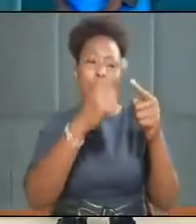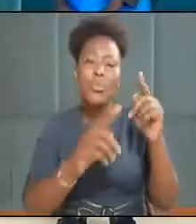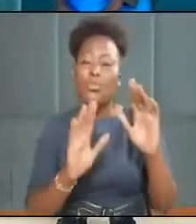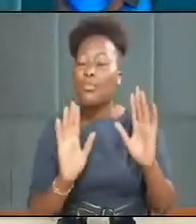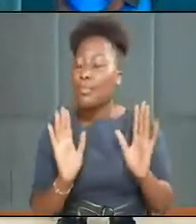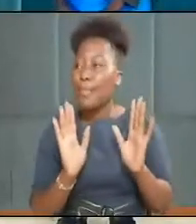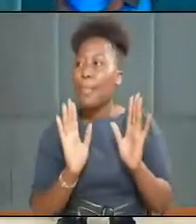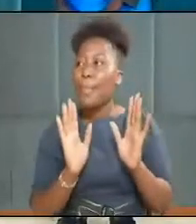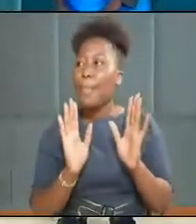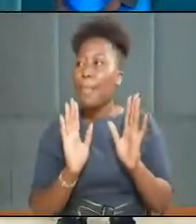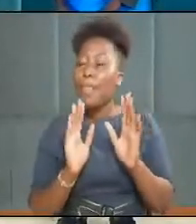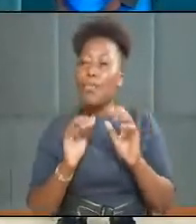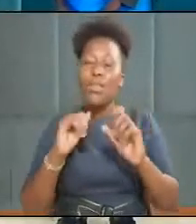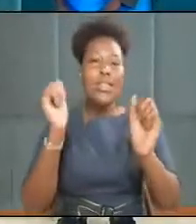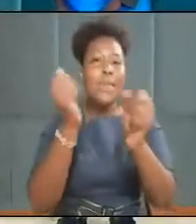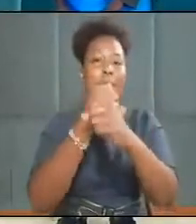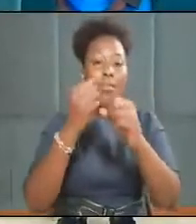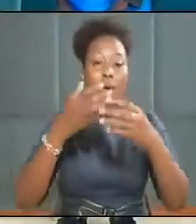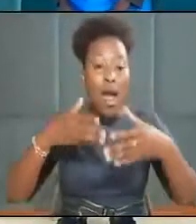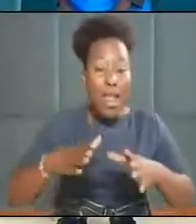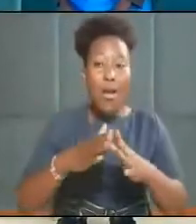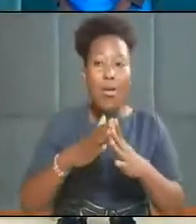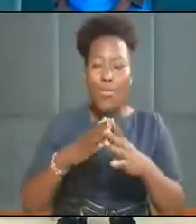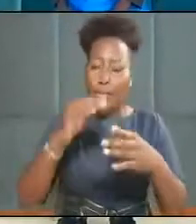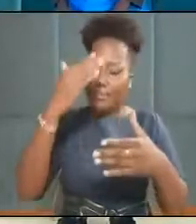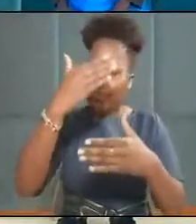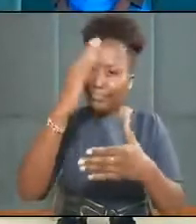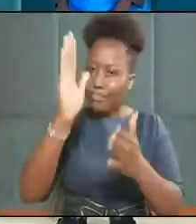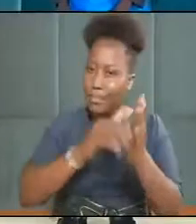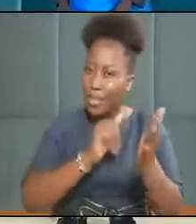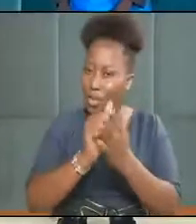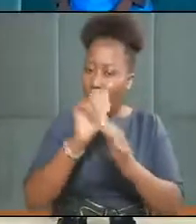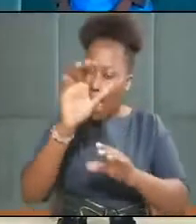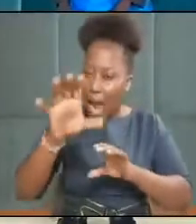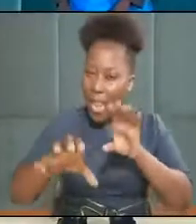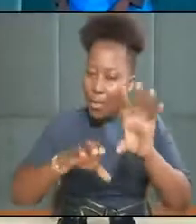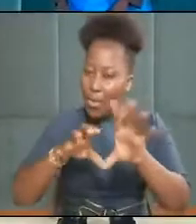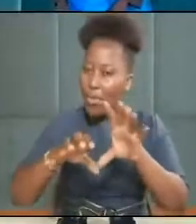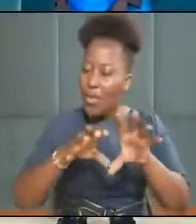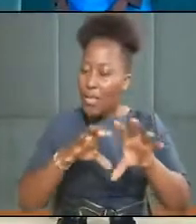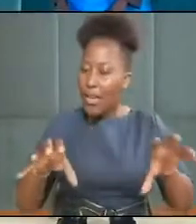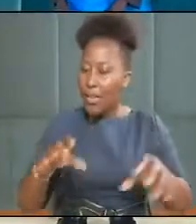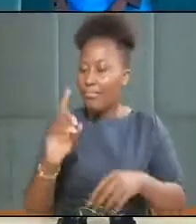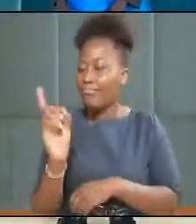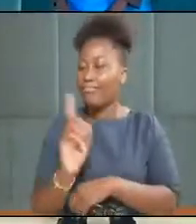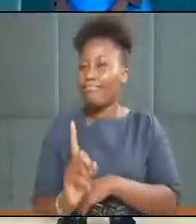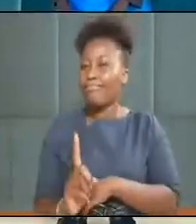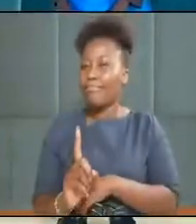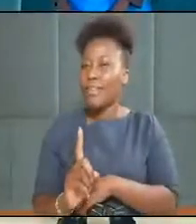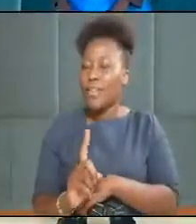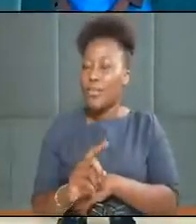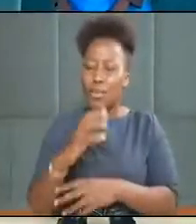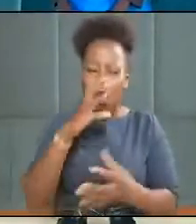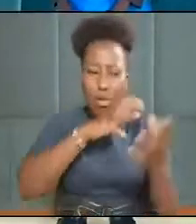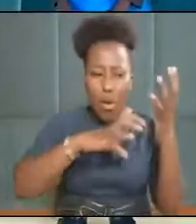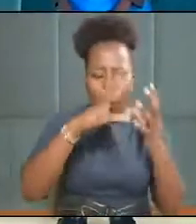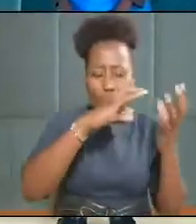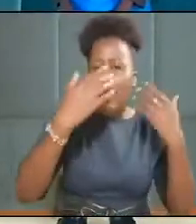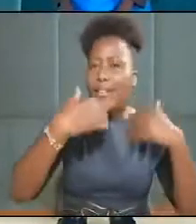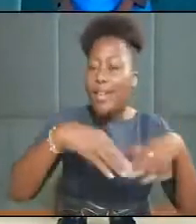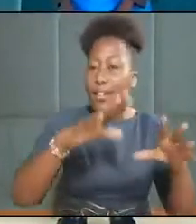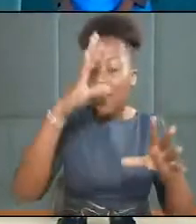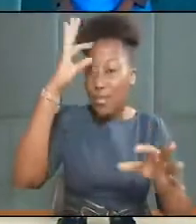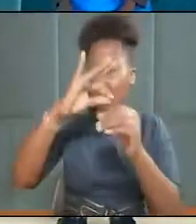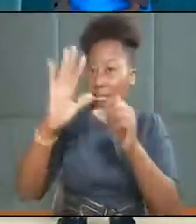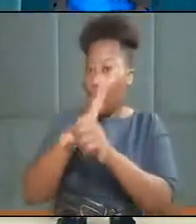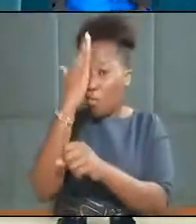circumcision. We cannot allow the consumption of meat from animals that were strangled. No, it will confuse the rest of the